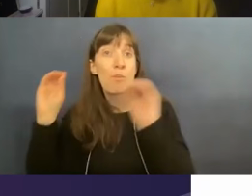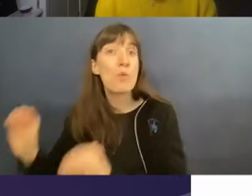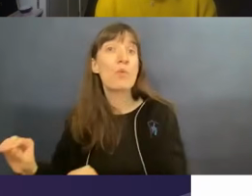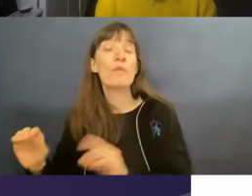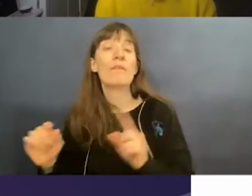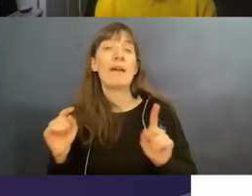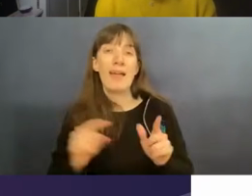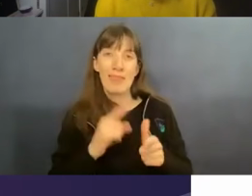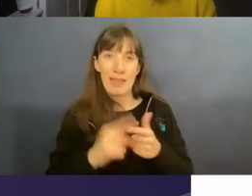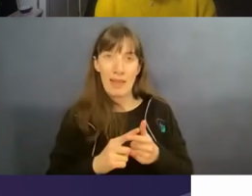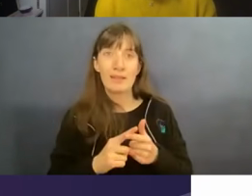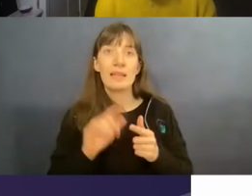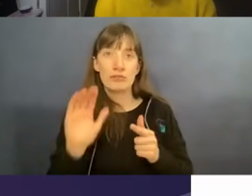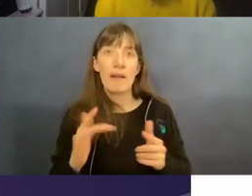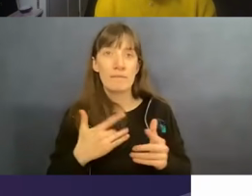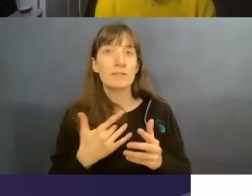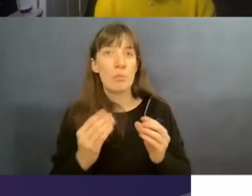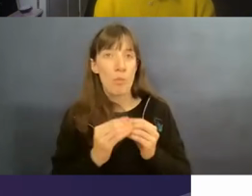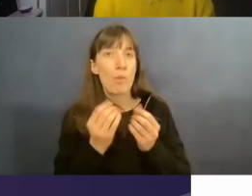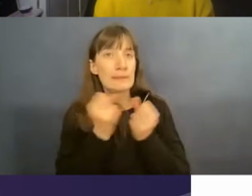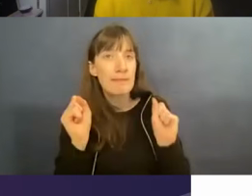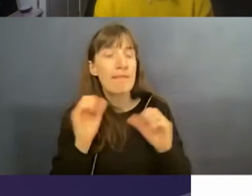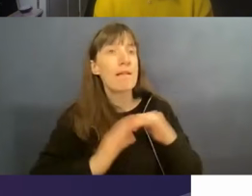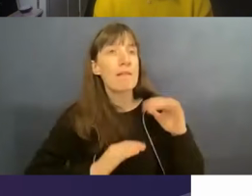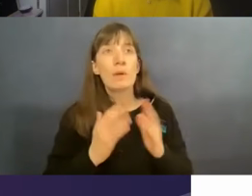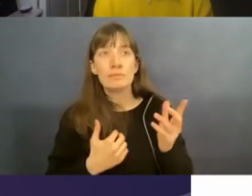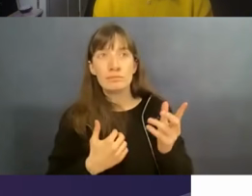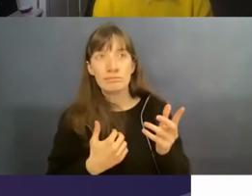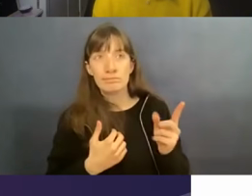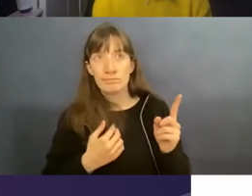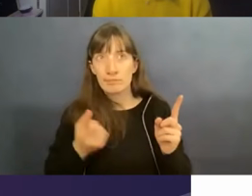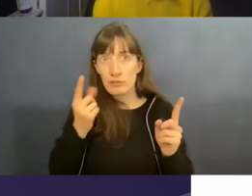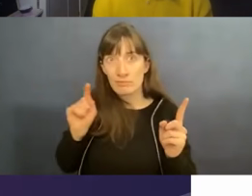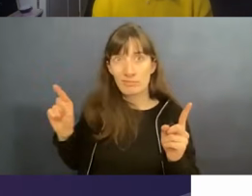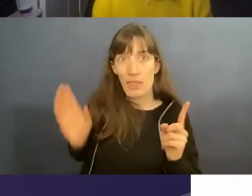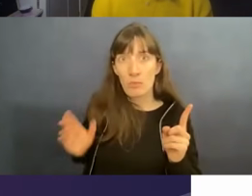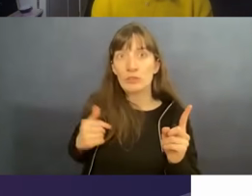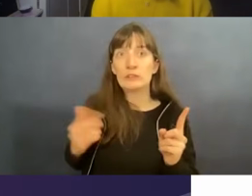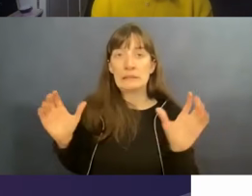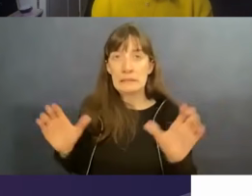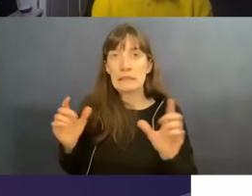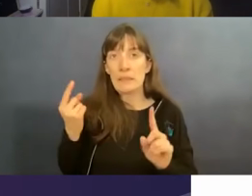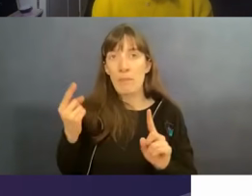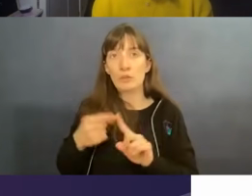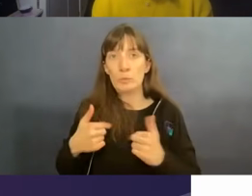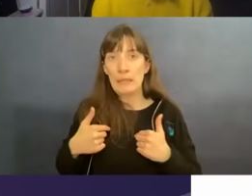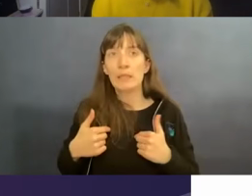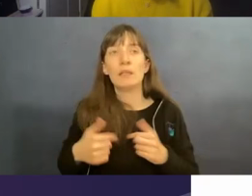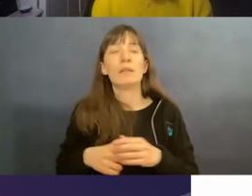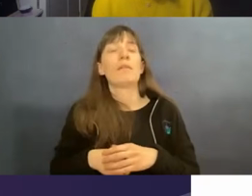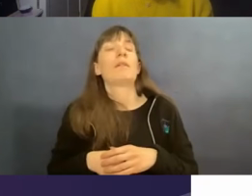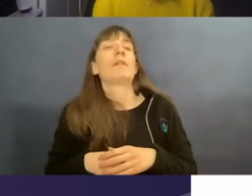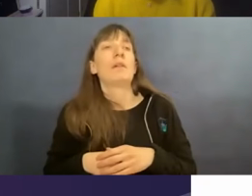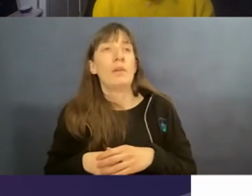when they feel more comfortable or more safe to be able to say, oh, this person did something to me. Or maybe when they know